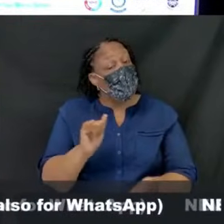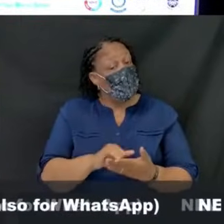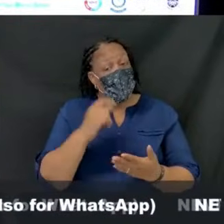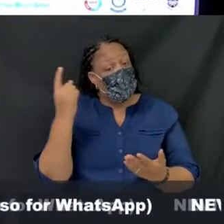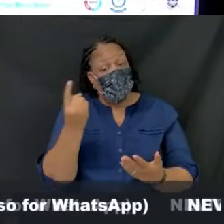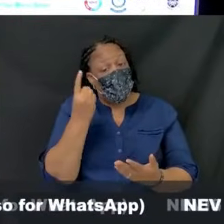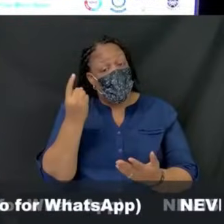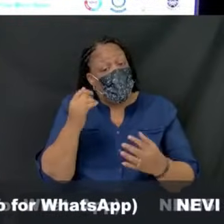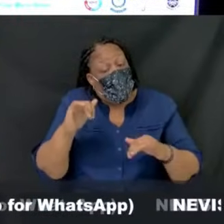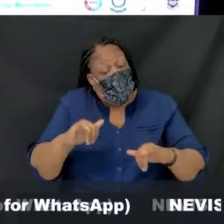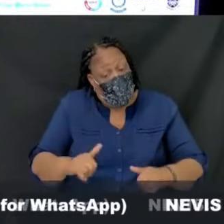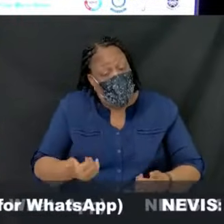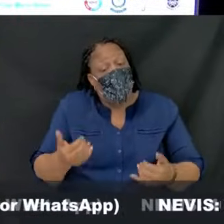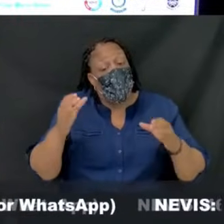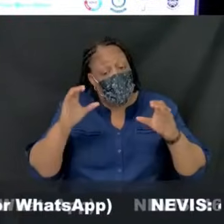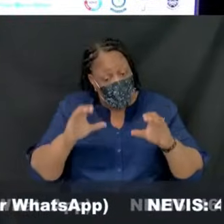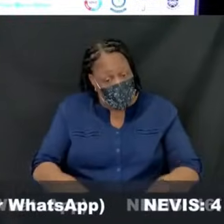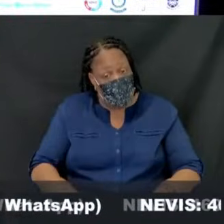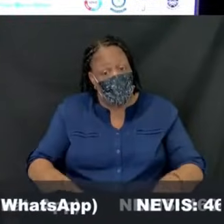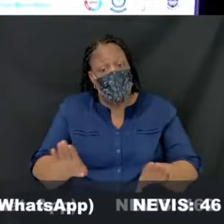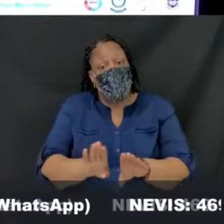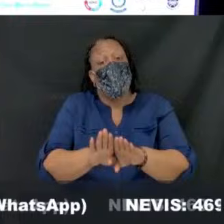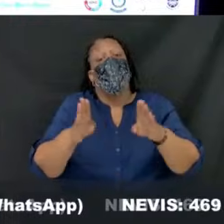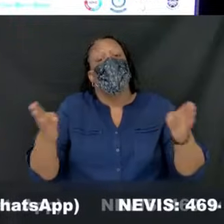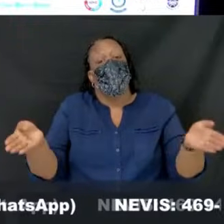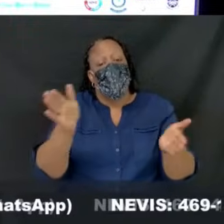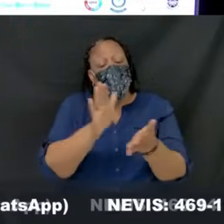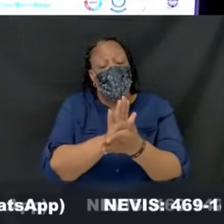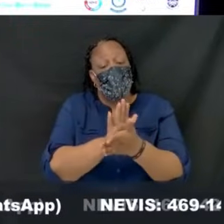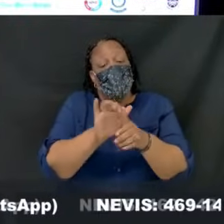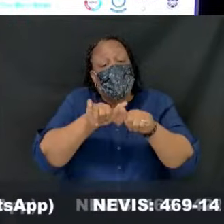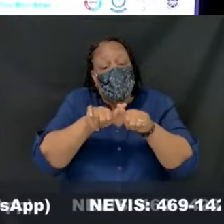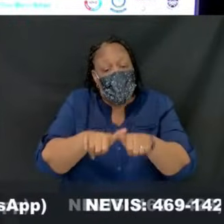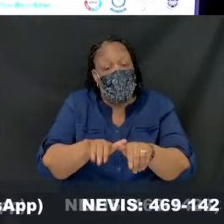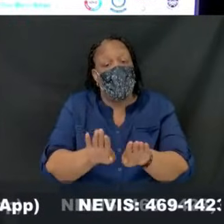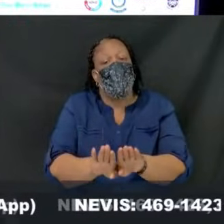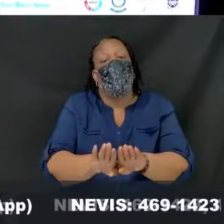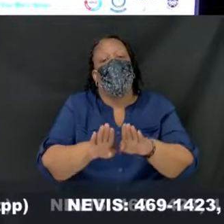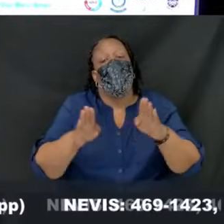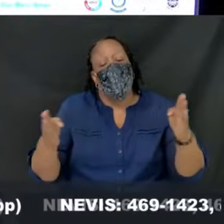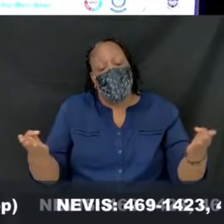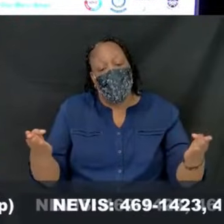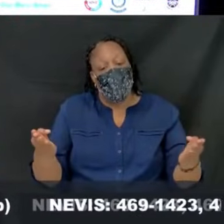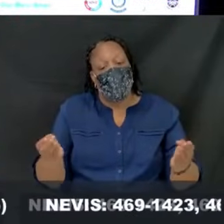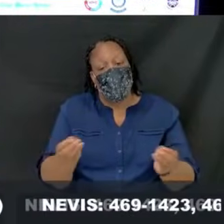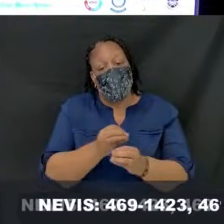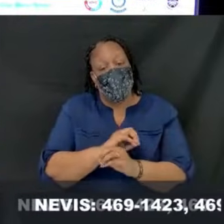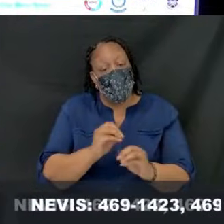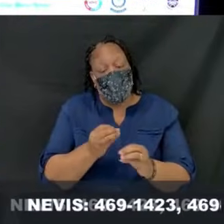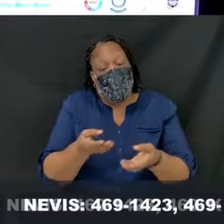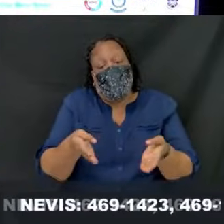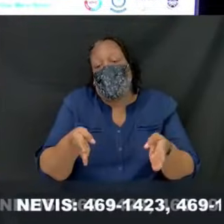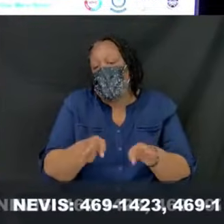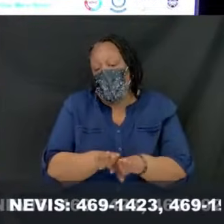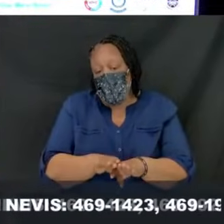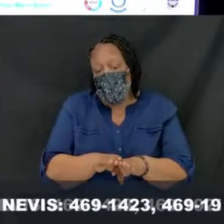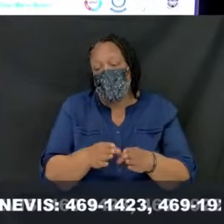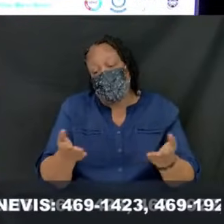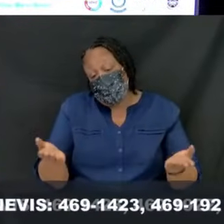schools open. And also, if we continue to enforce the non-pharmaceuticals, and so if the class is not overcrowded, if